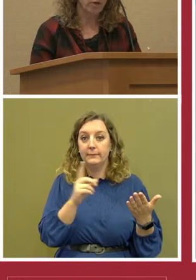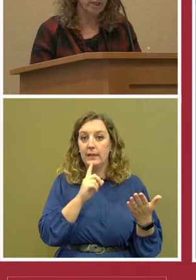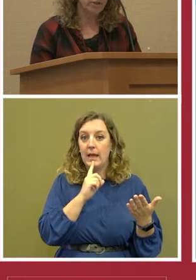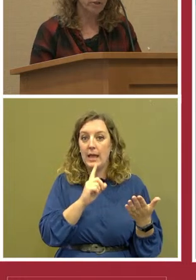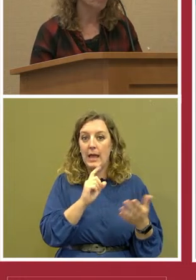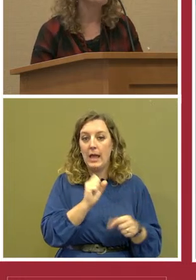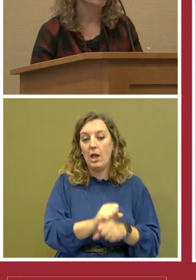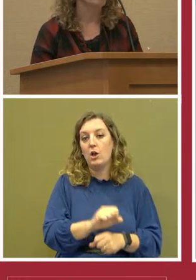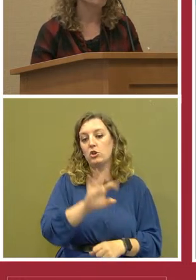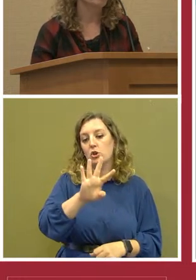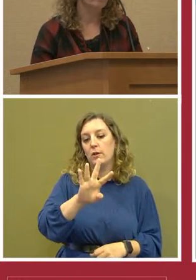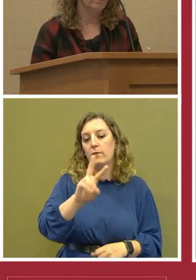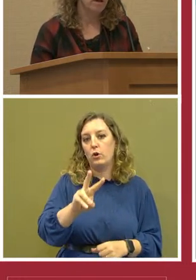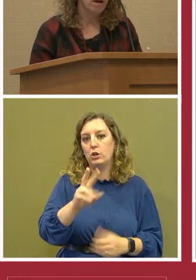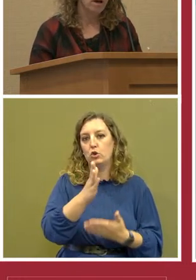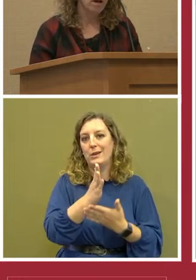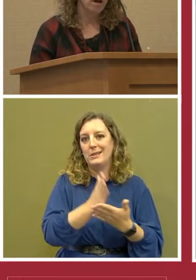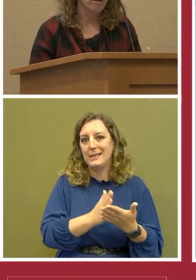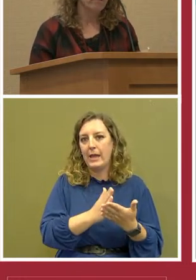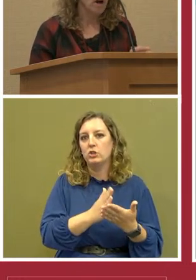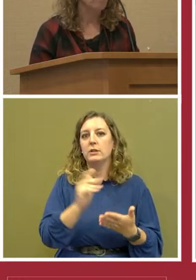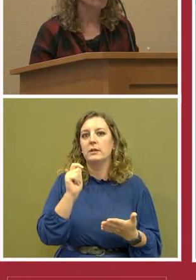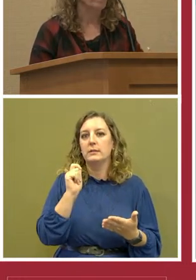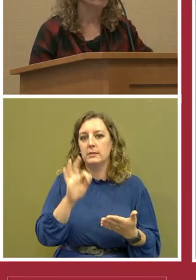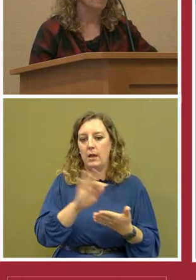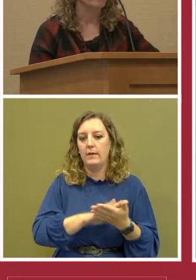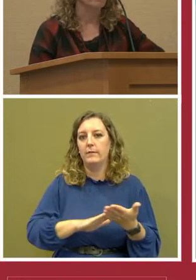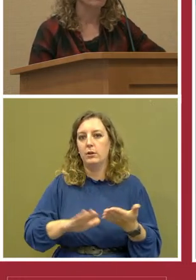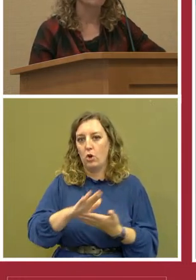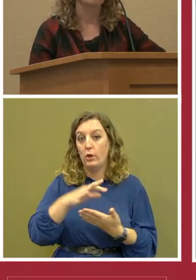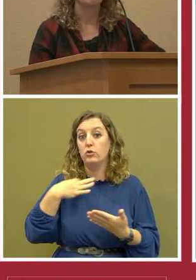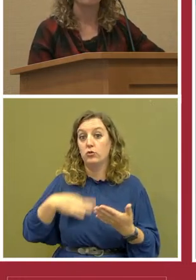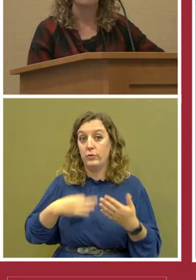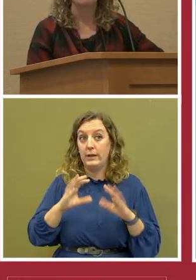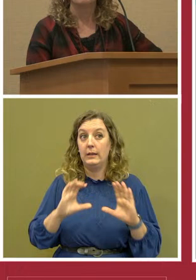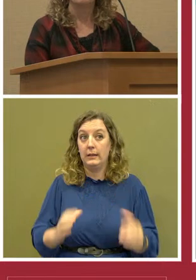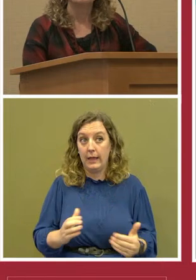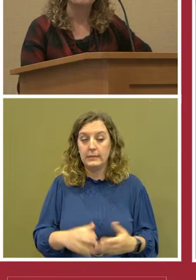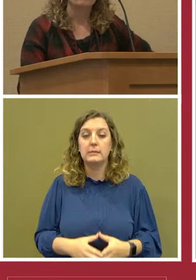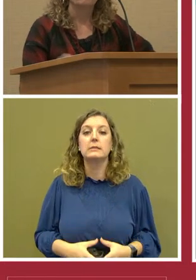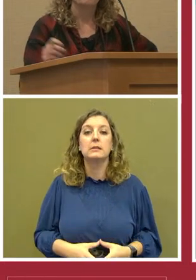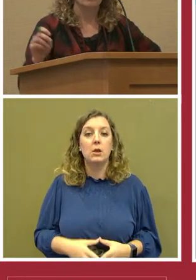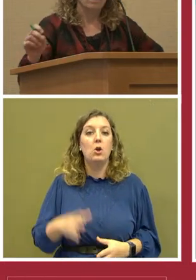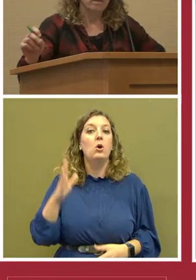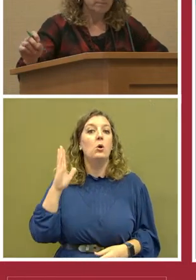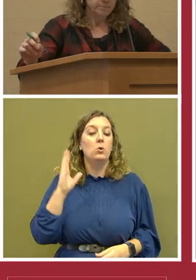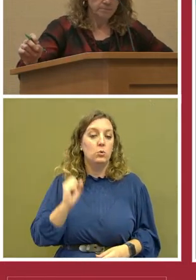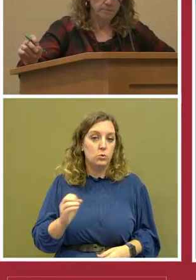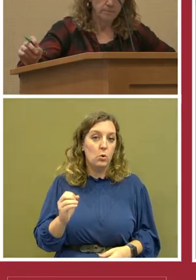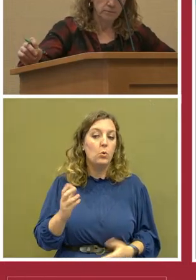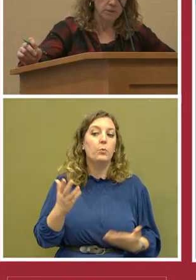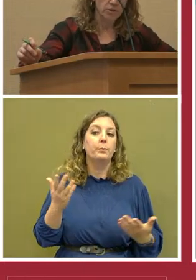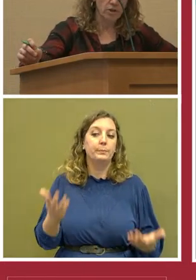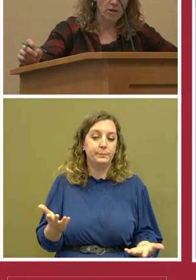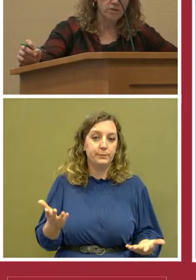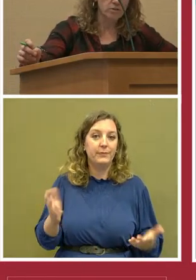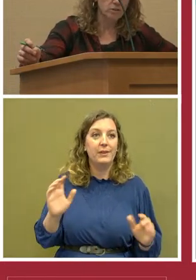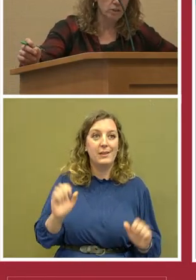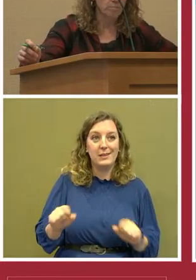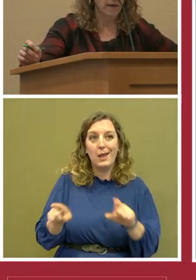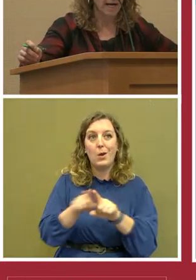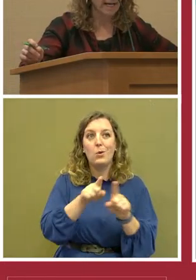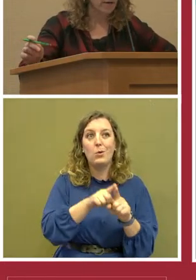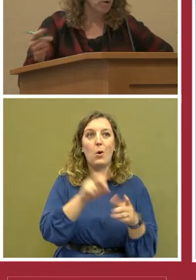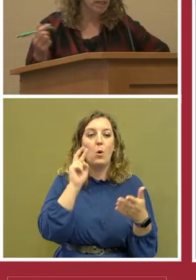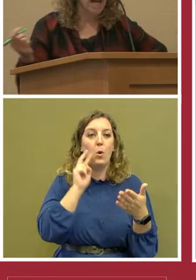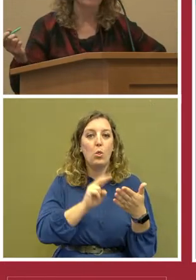actual 42 sections of college credit classes. So you can also